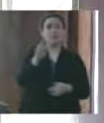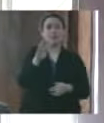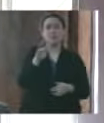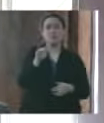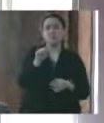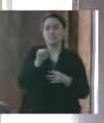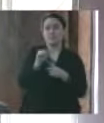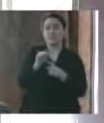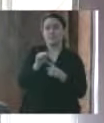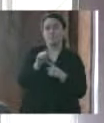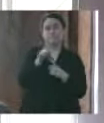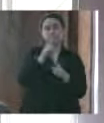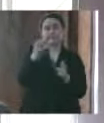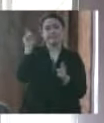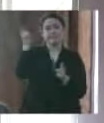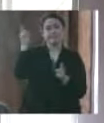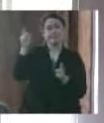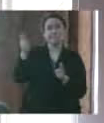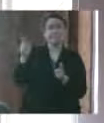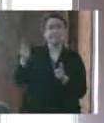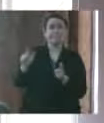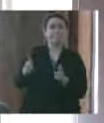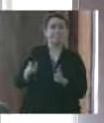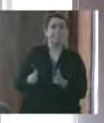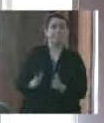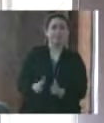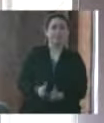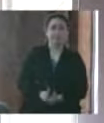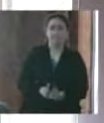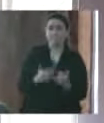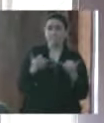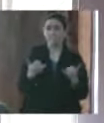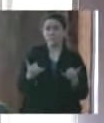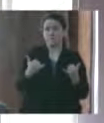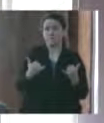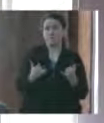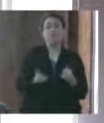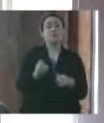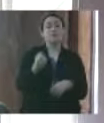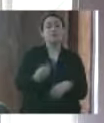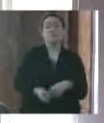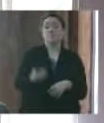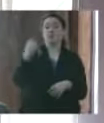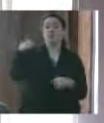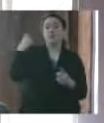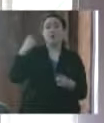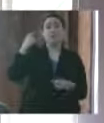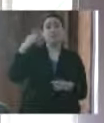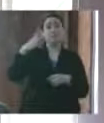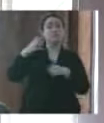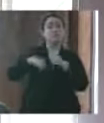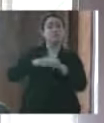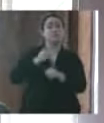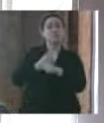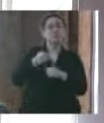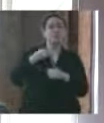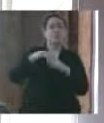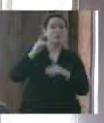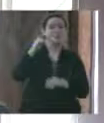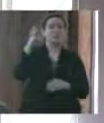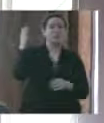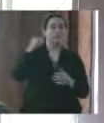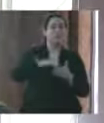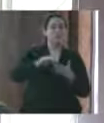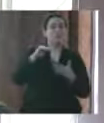shocking. In the last century, 100,000 tigers roamed the wild. Today, that number has plummeted